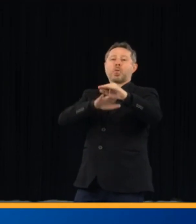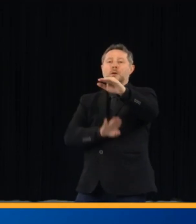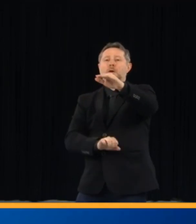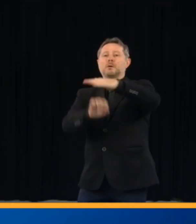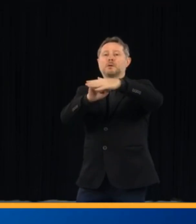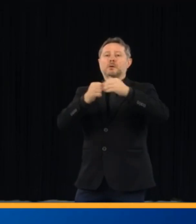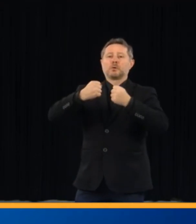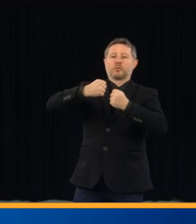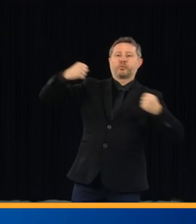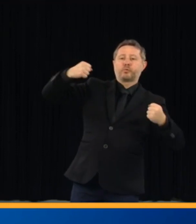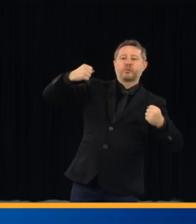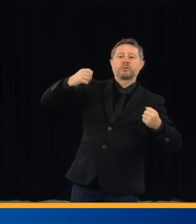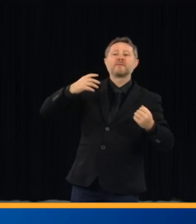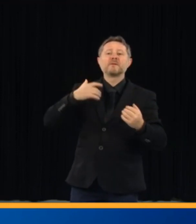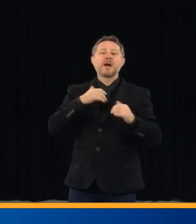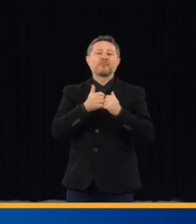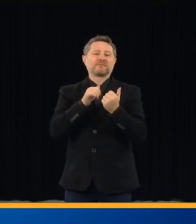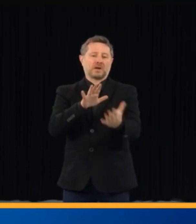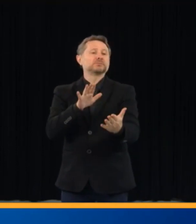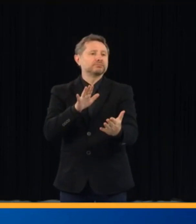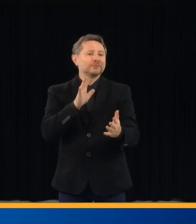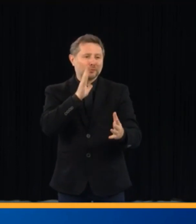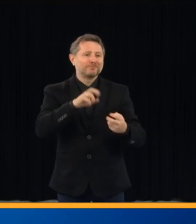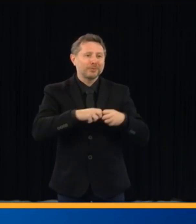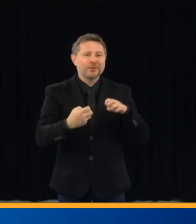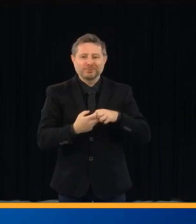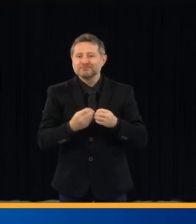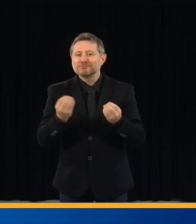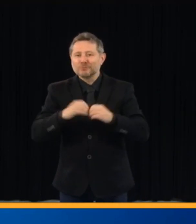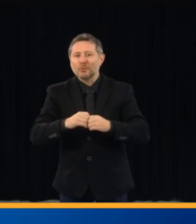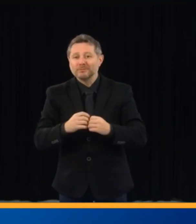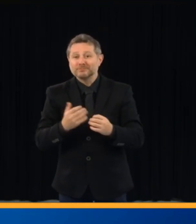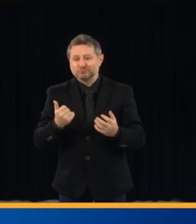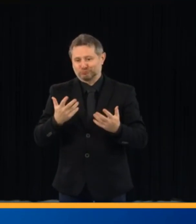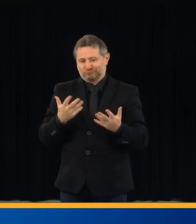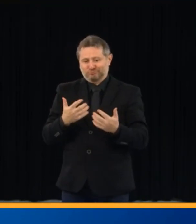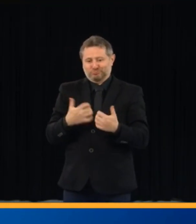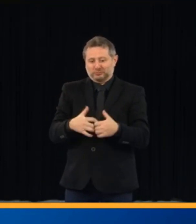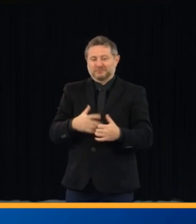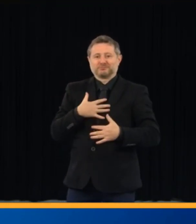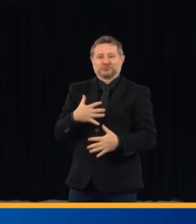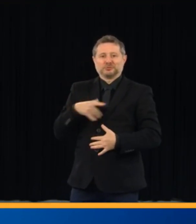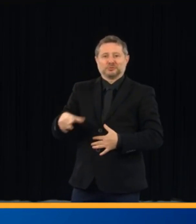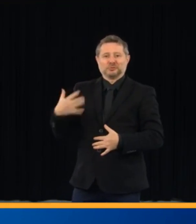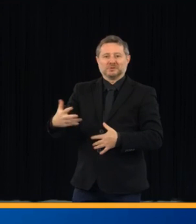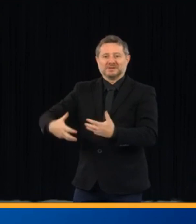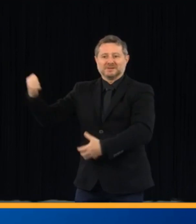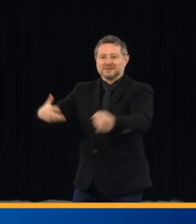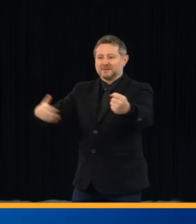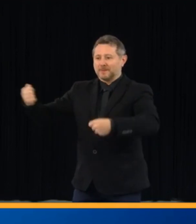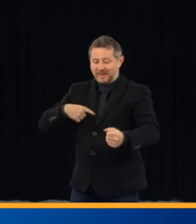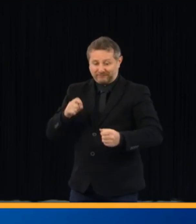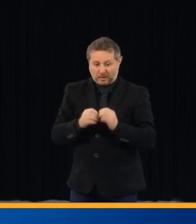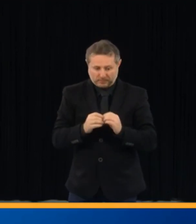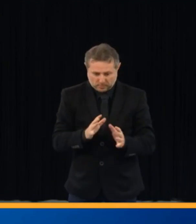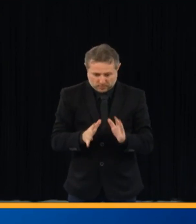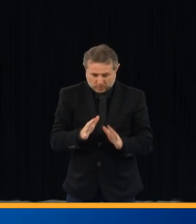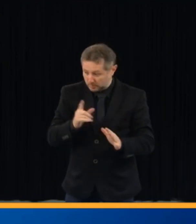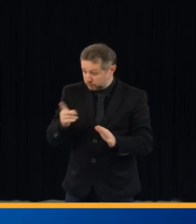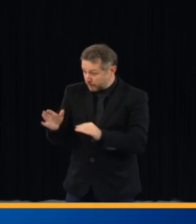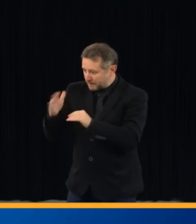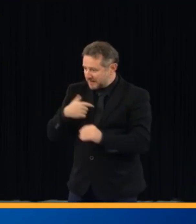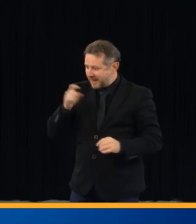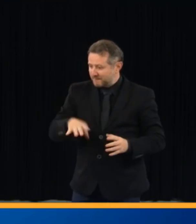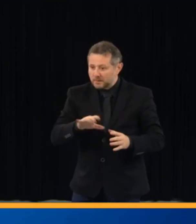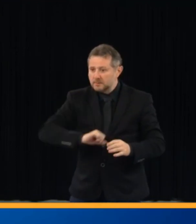ventilators. These numbers, by the way, are also going to be compiled every night. There's a difference of opinion. How many will you